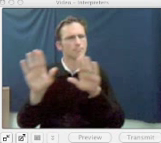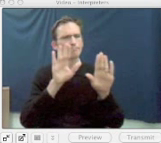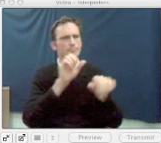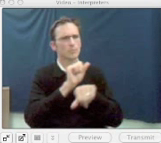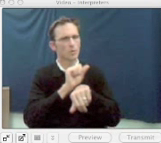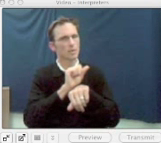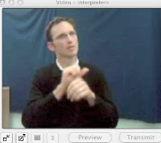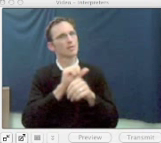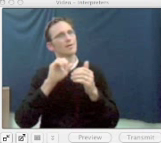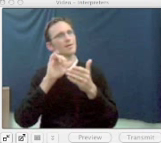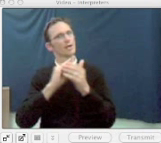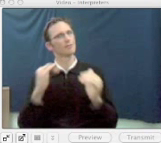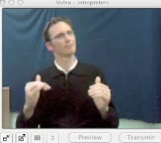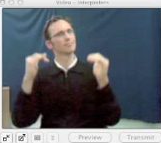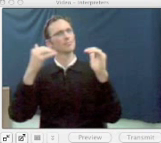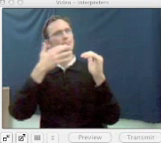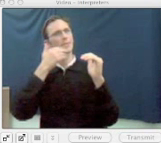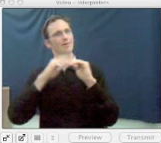head.